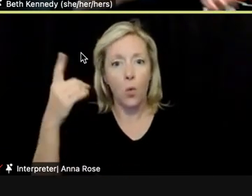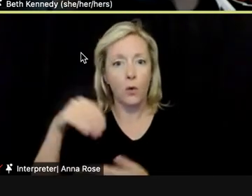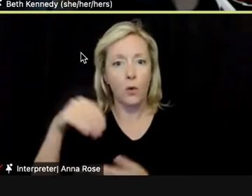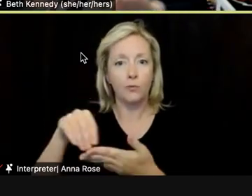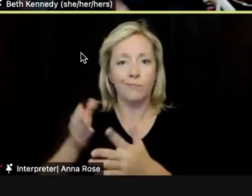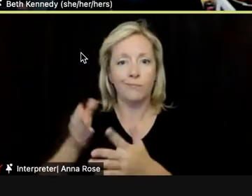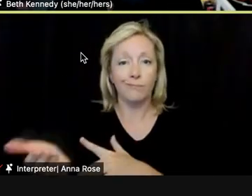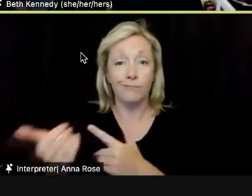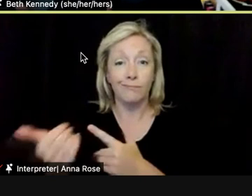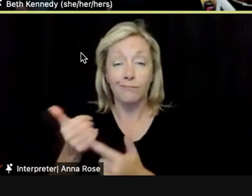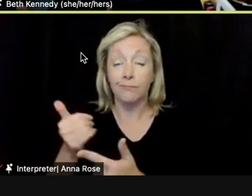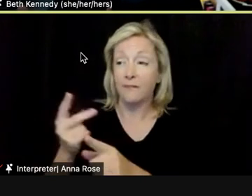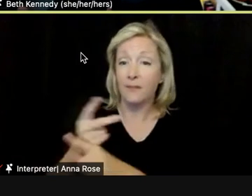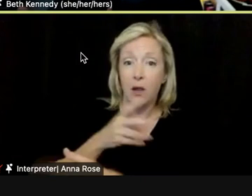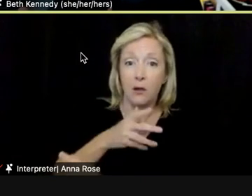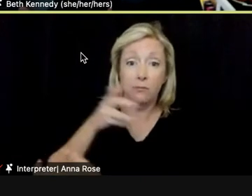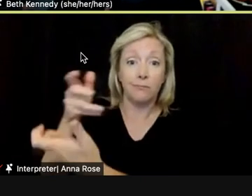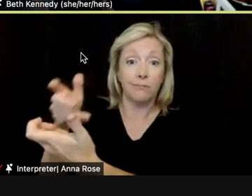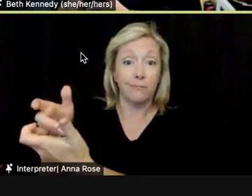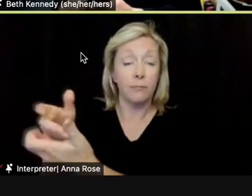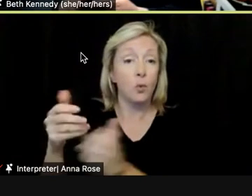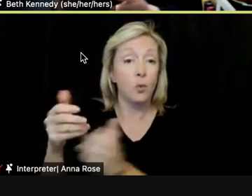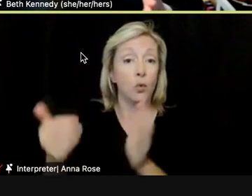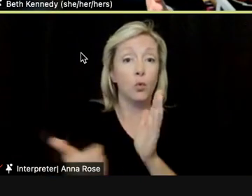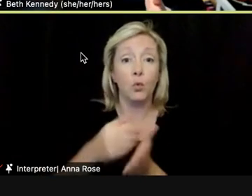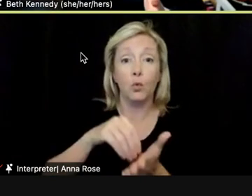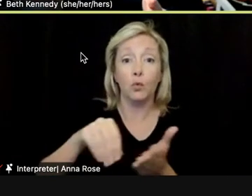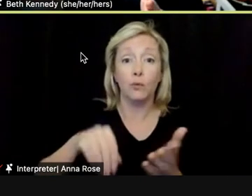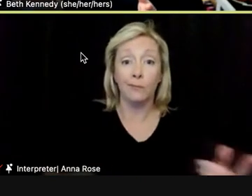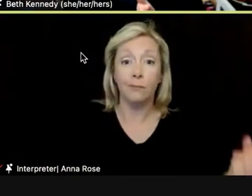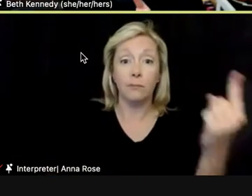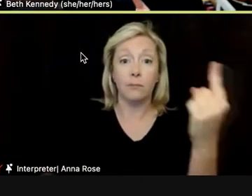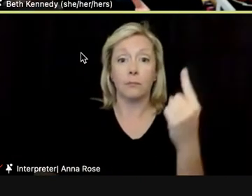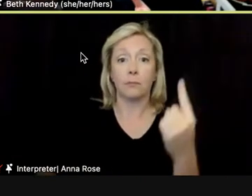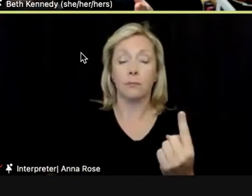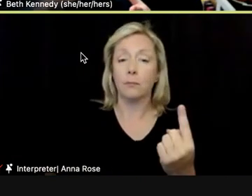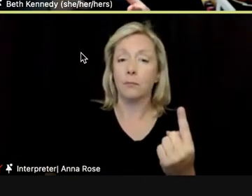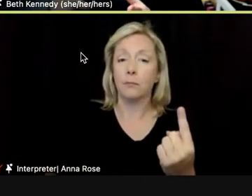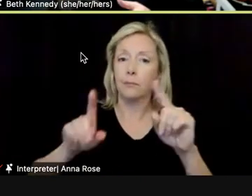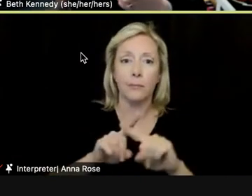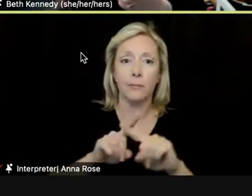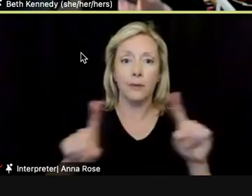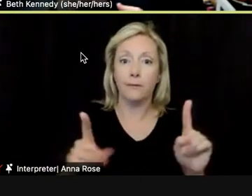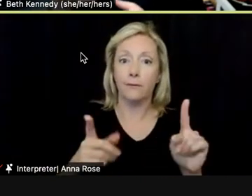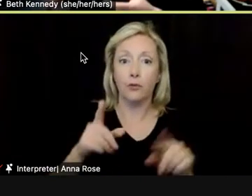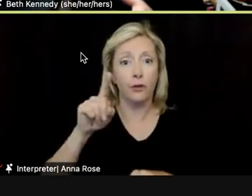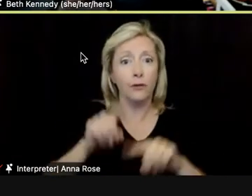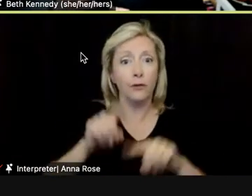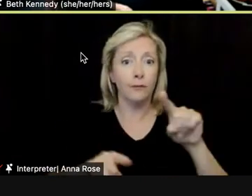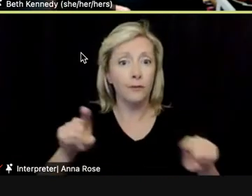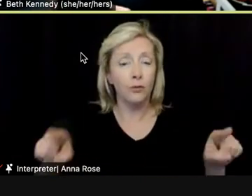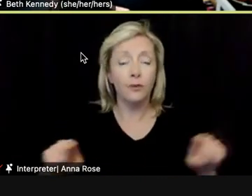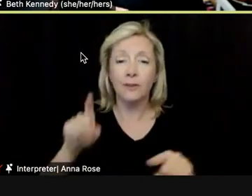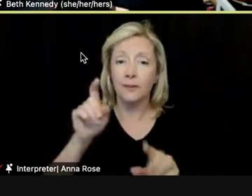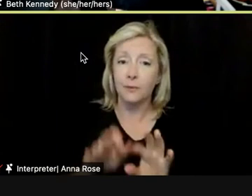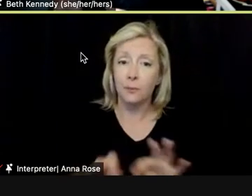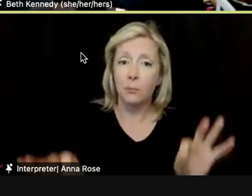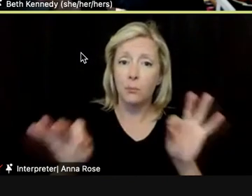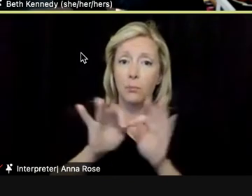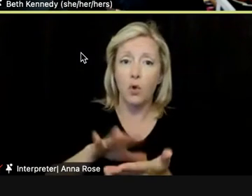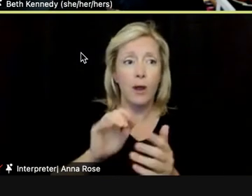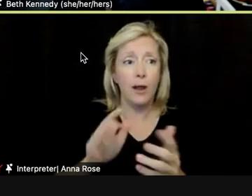them. New student who's deafblind, small, diverse population, you've got to learn how to meet